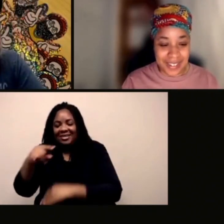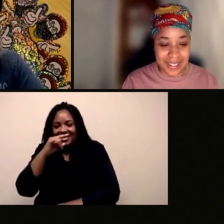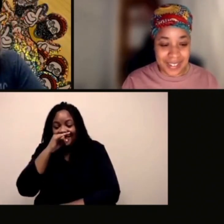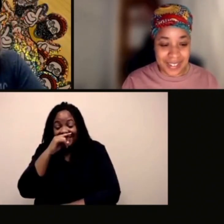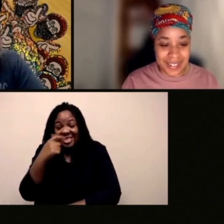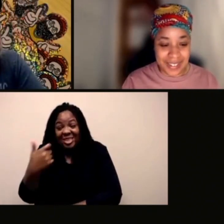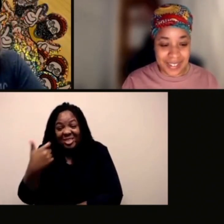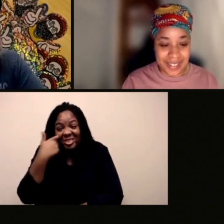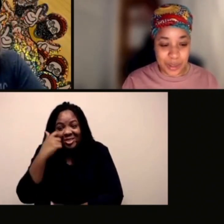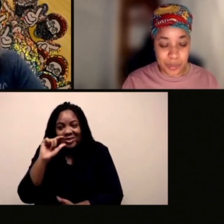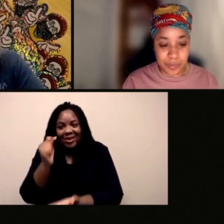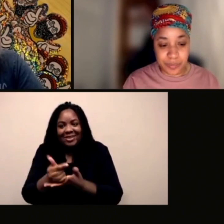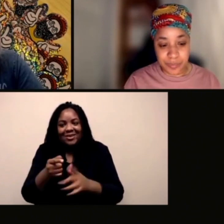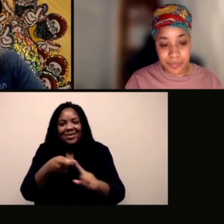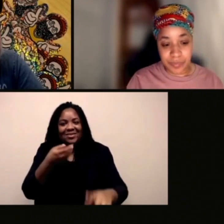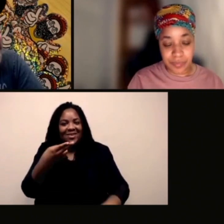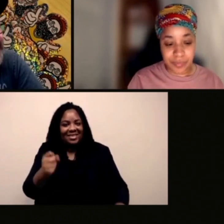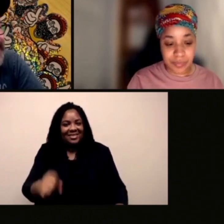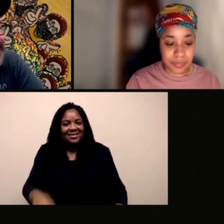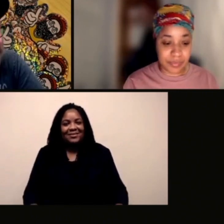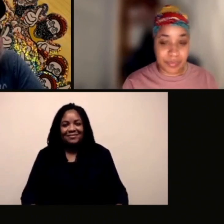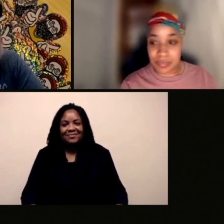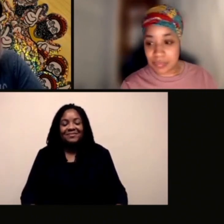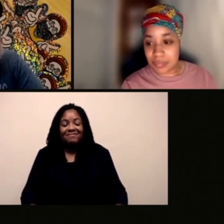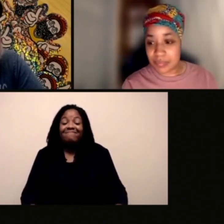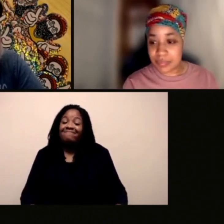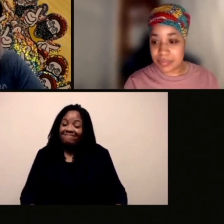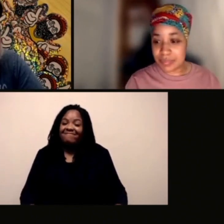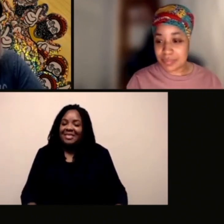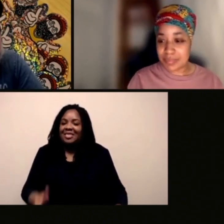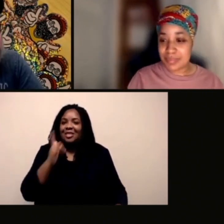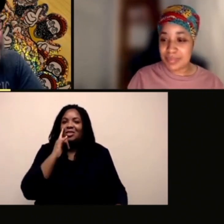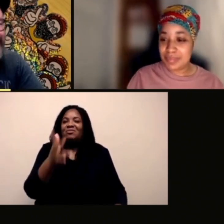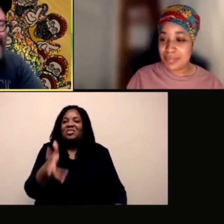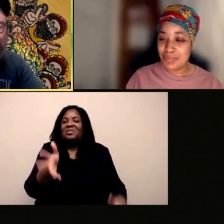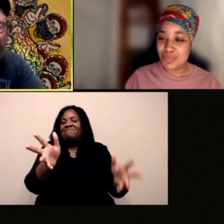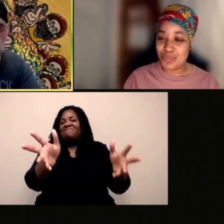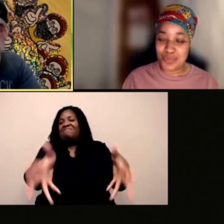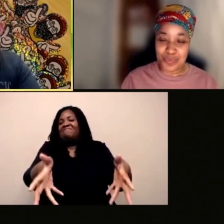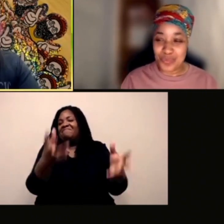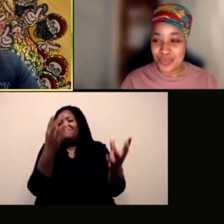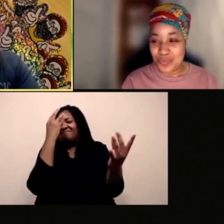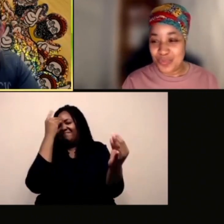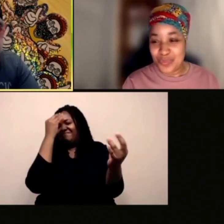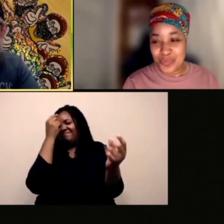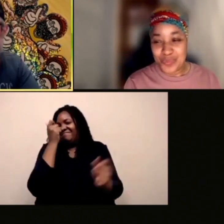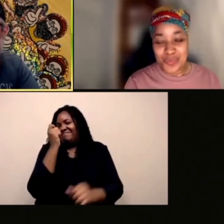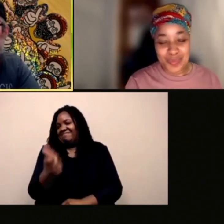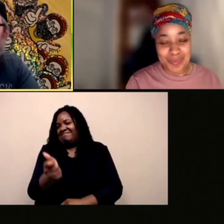graduated from high school. So let's just let that marinate.